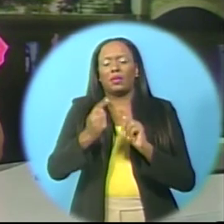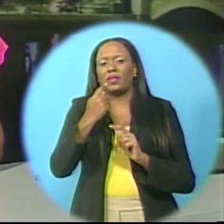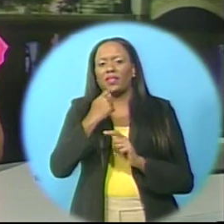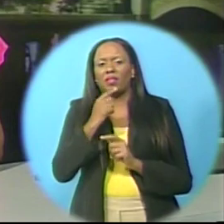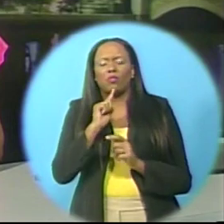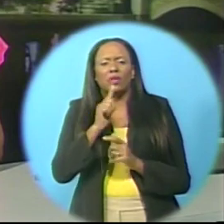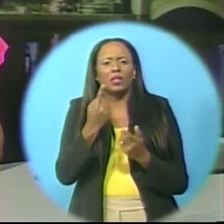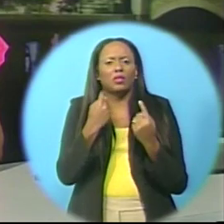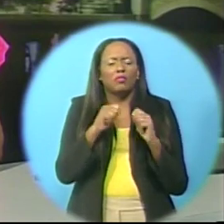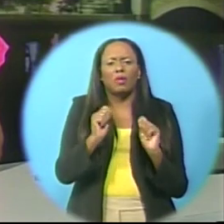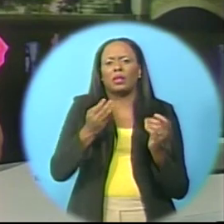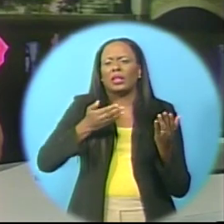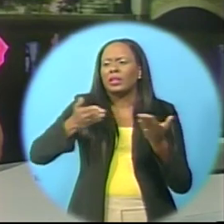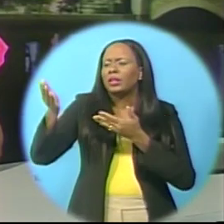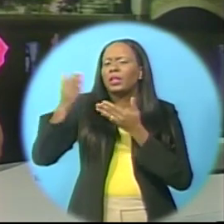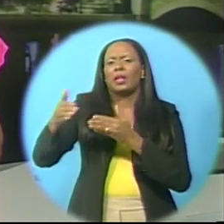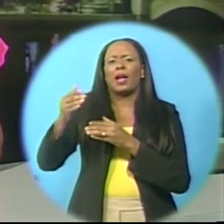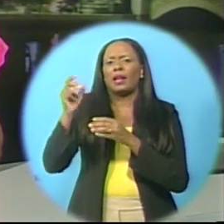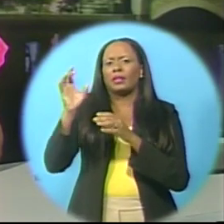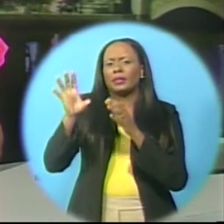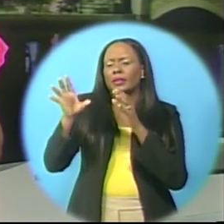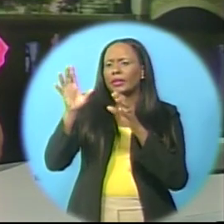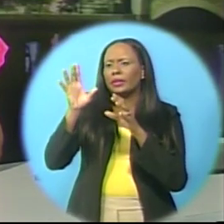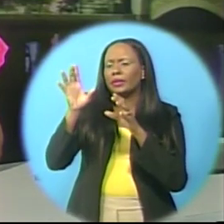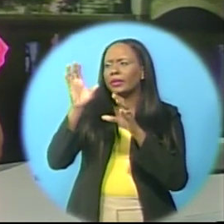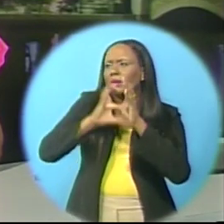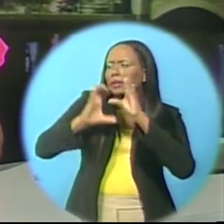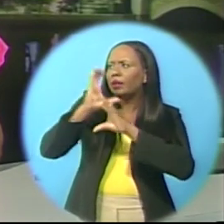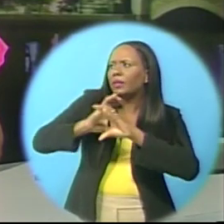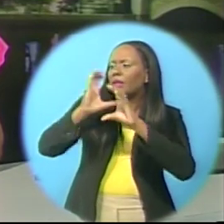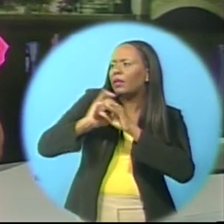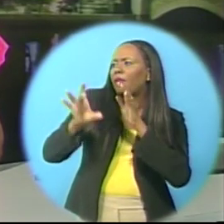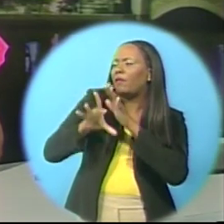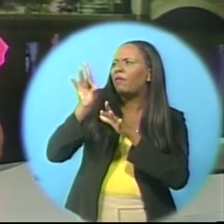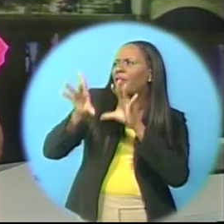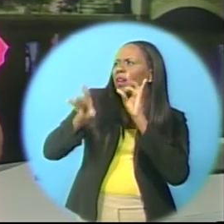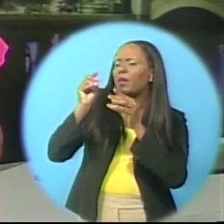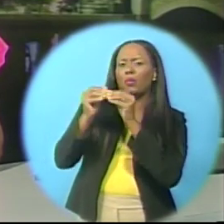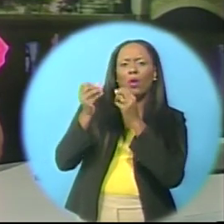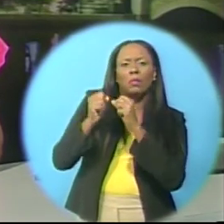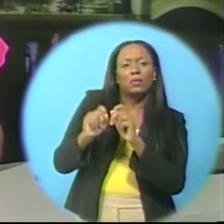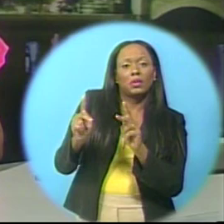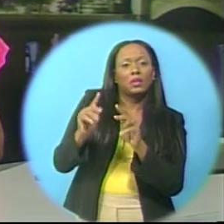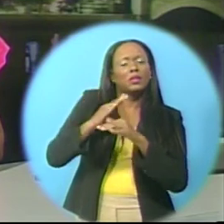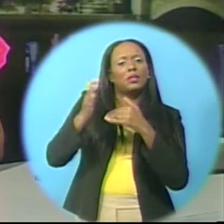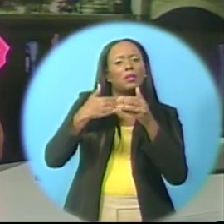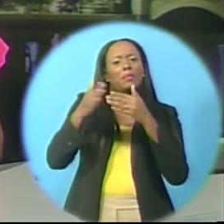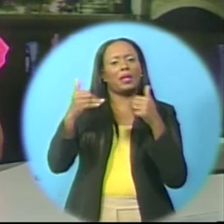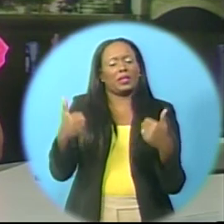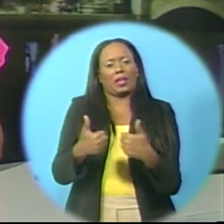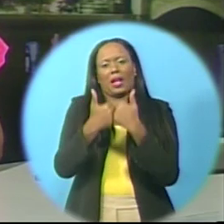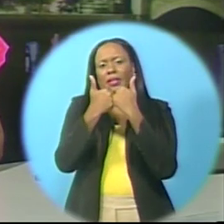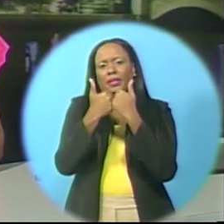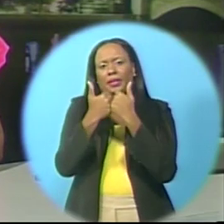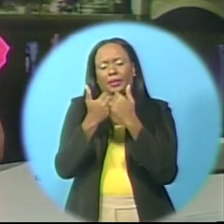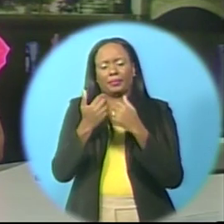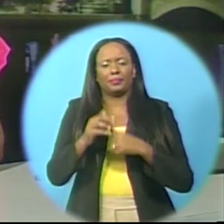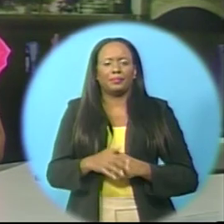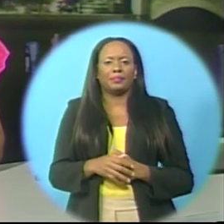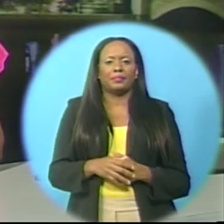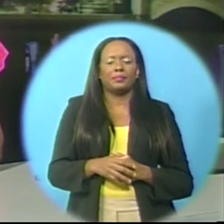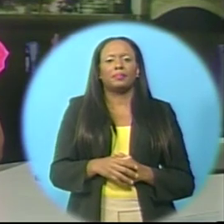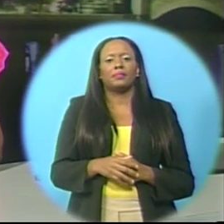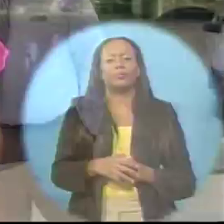are continuing to aggressively go after export opportunities despite occasional challenges. Ryan Broom has the